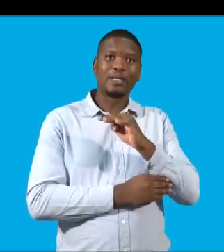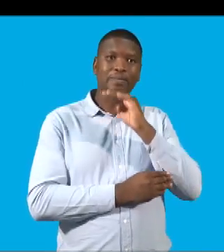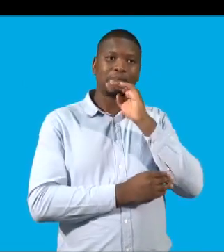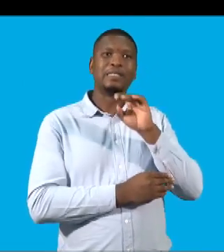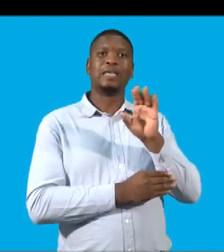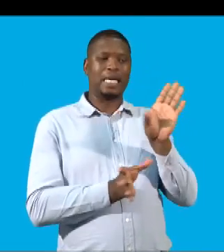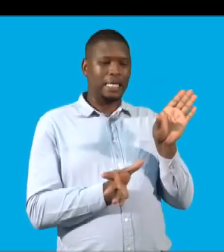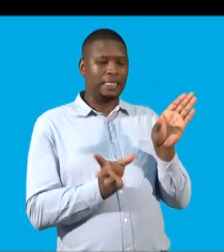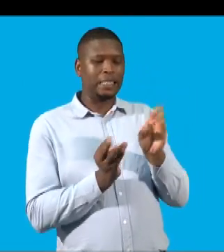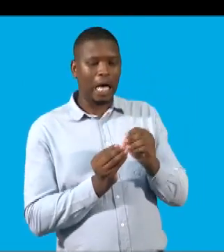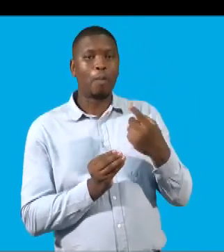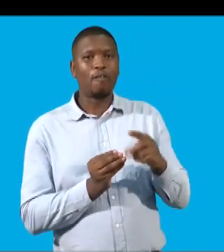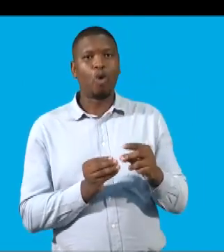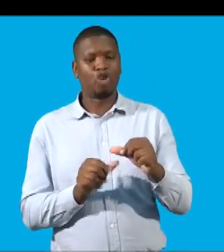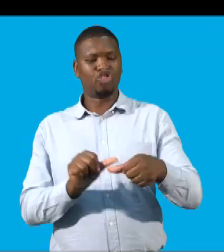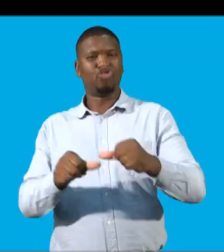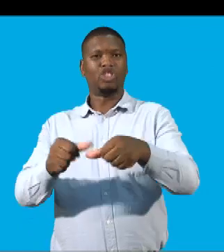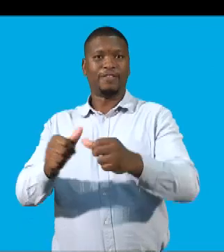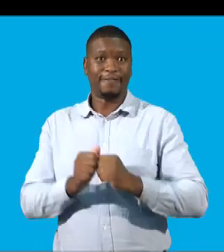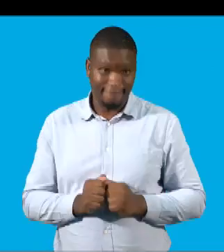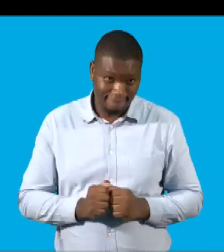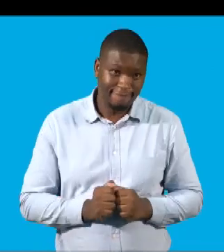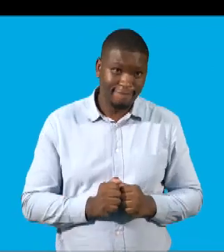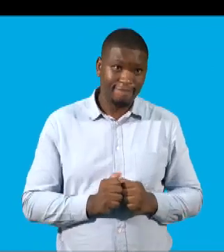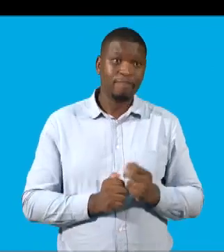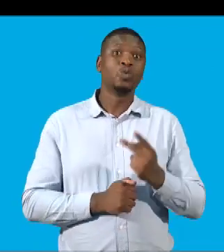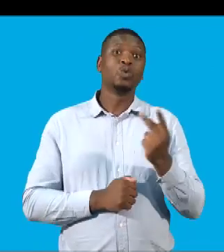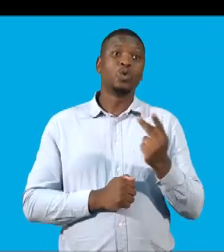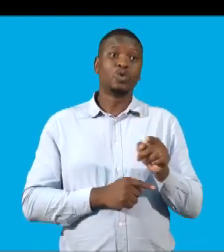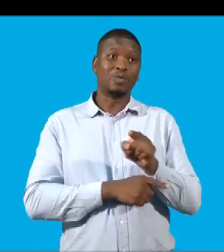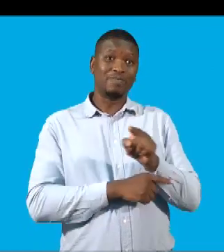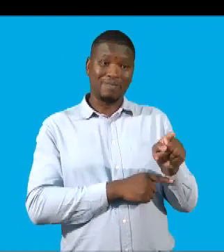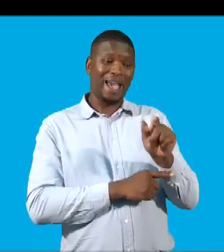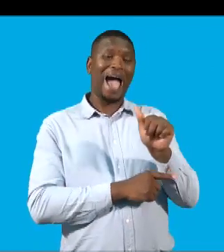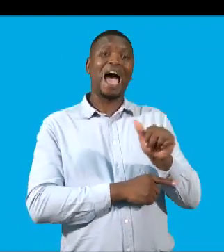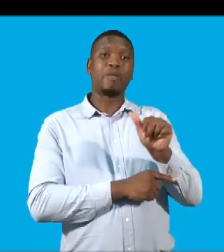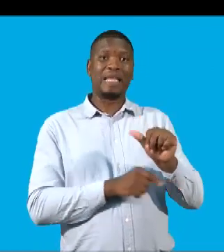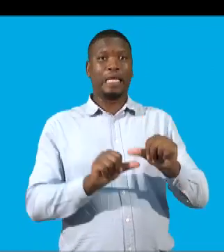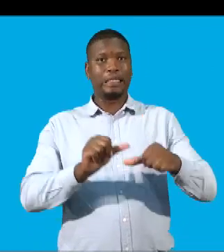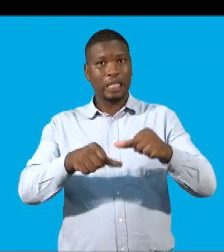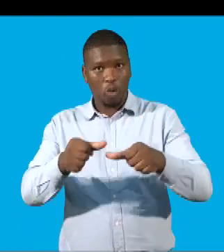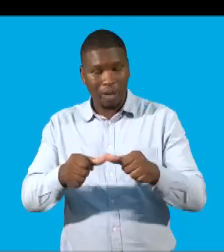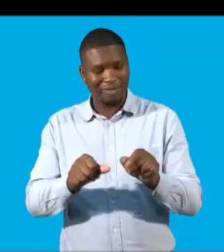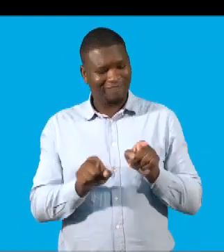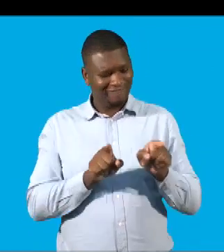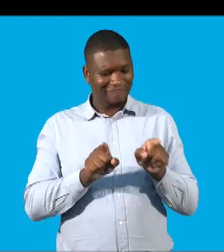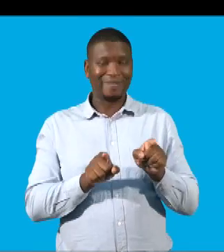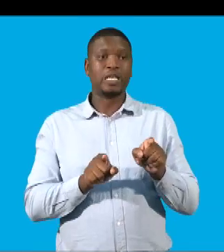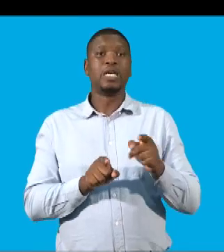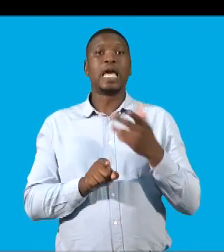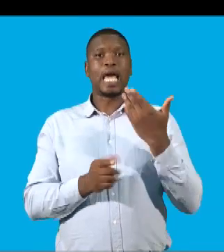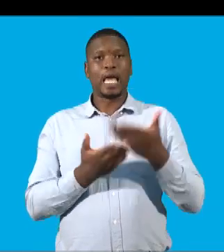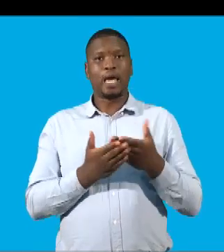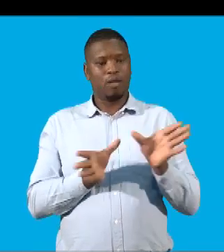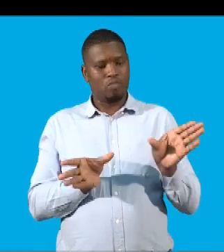the sum of a given series. And the sum of an arithmetic sequence and a geometric sequence